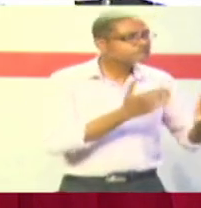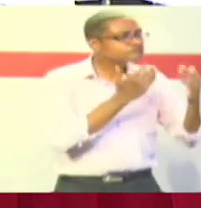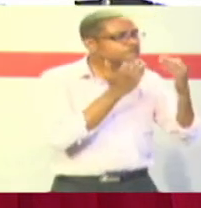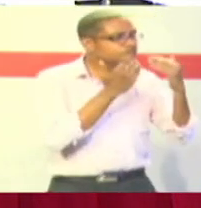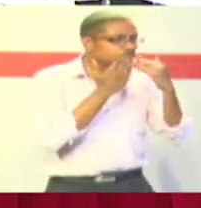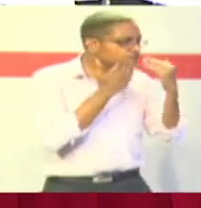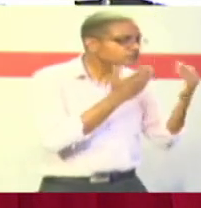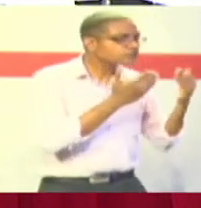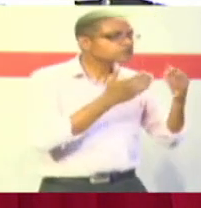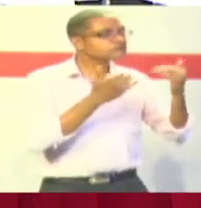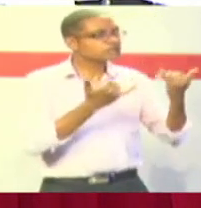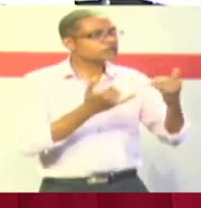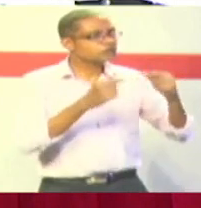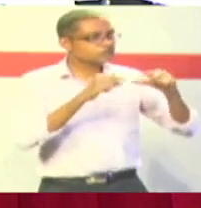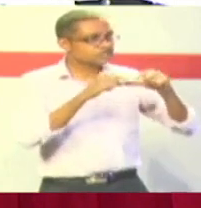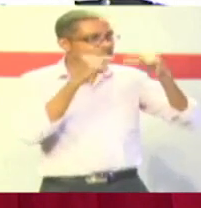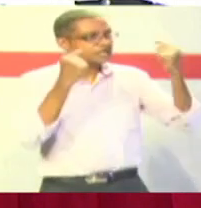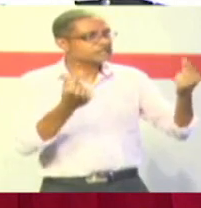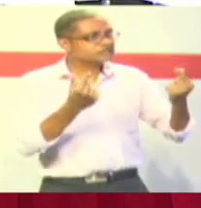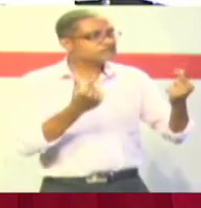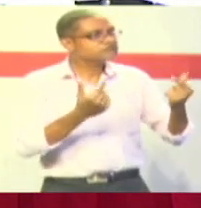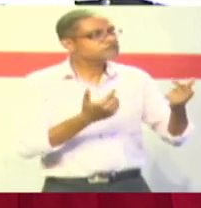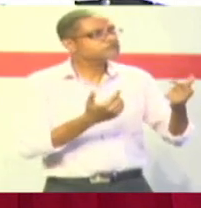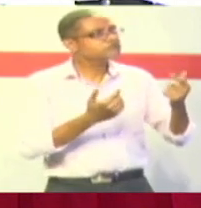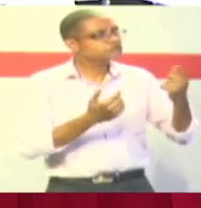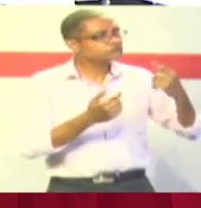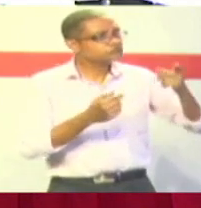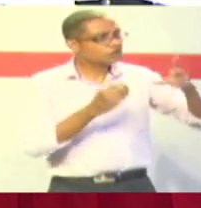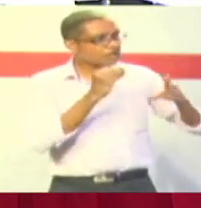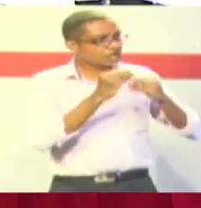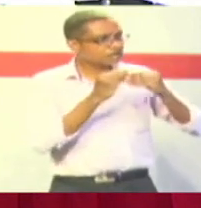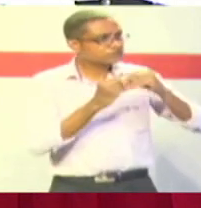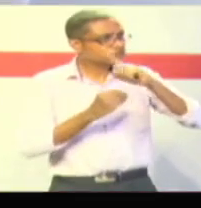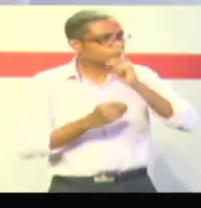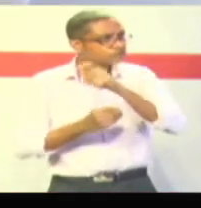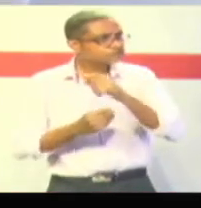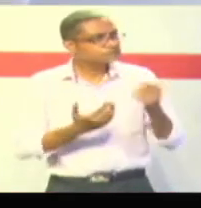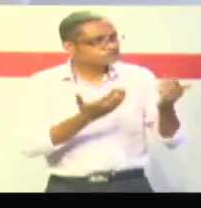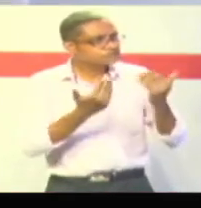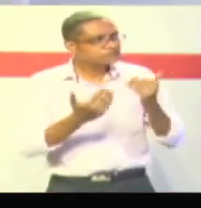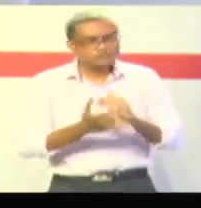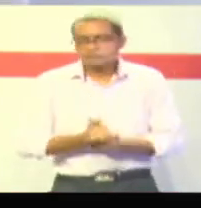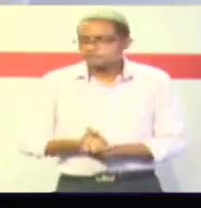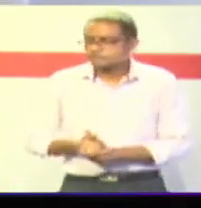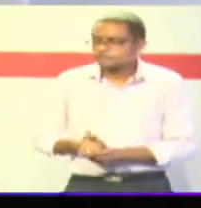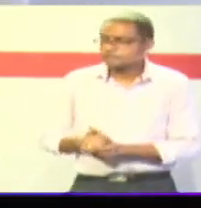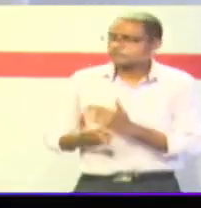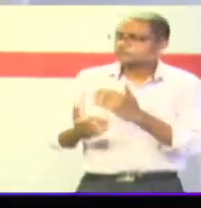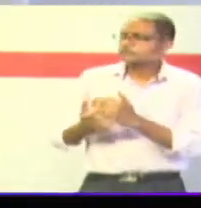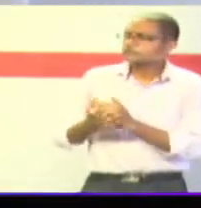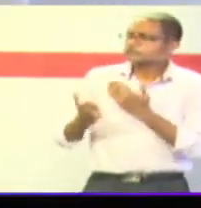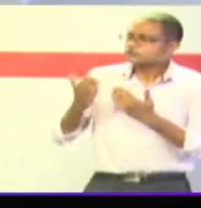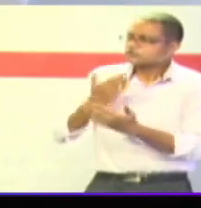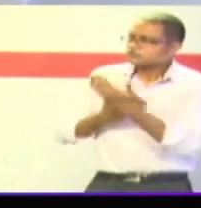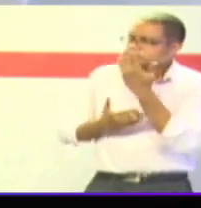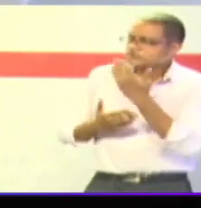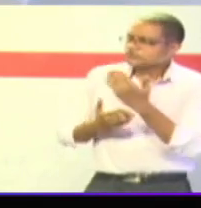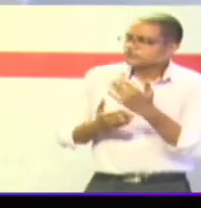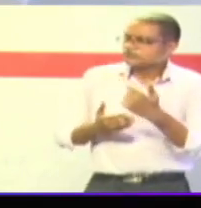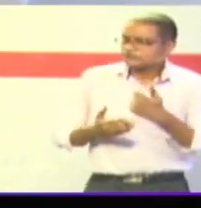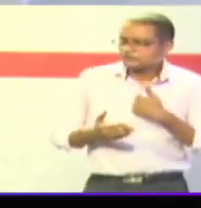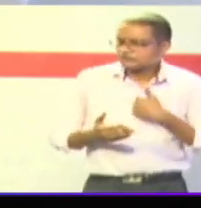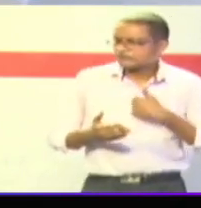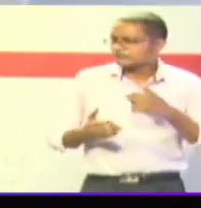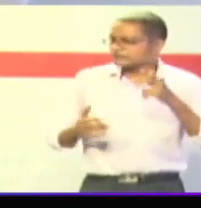Limited, we are ready for your follow-up question. Good morning again, everyone. CMO, I've heard with this whole